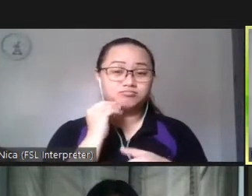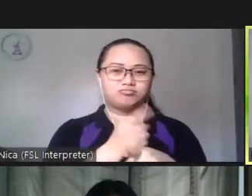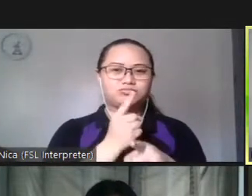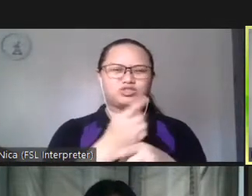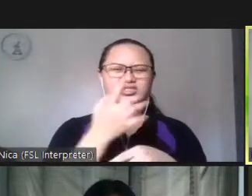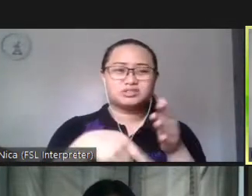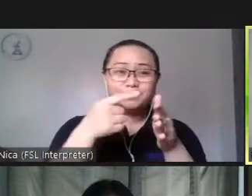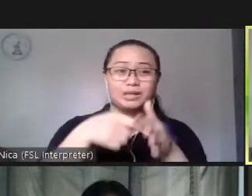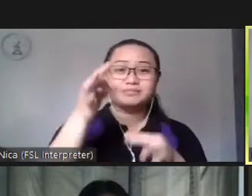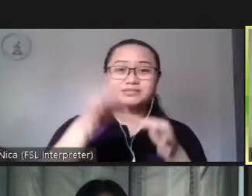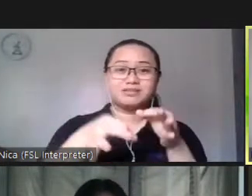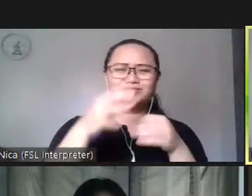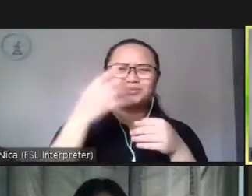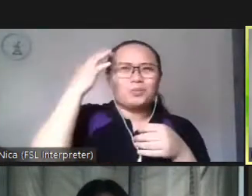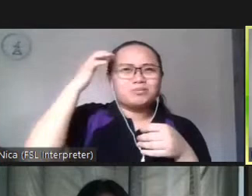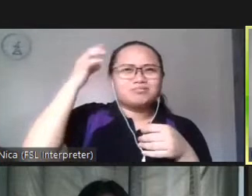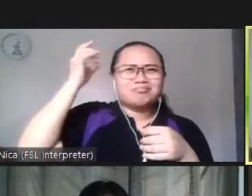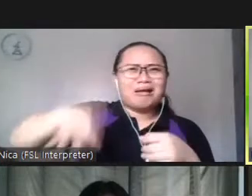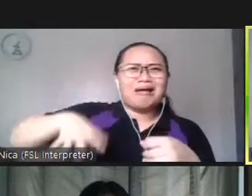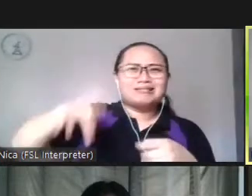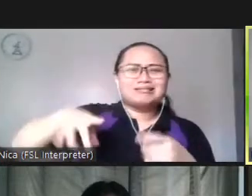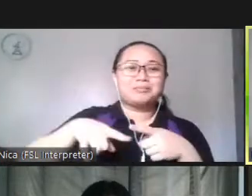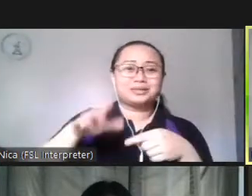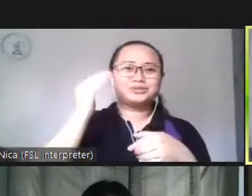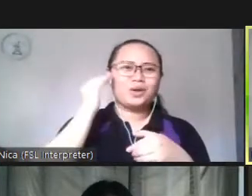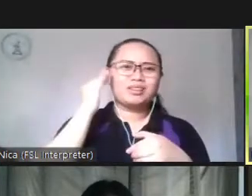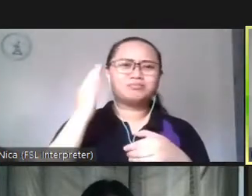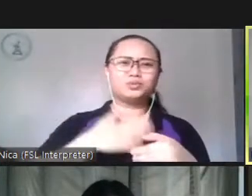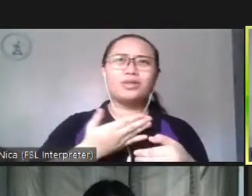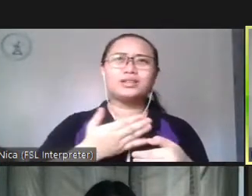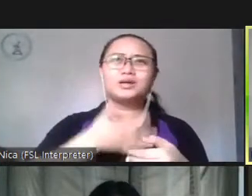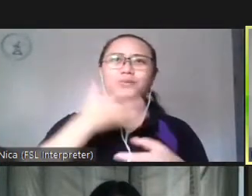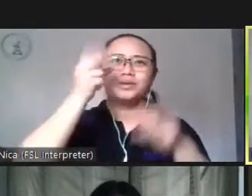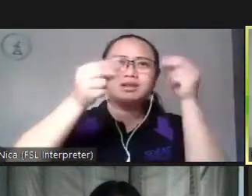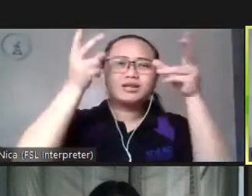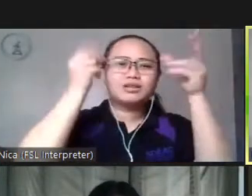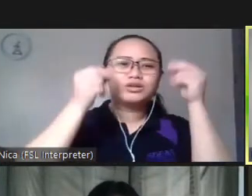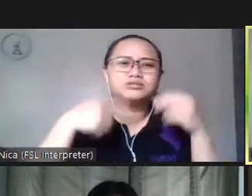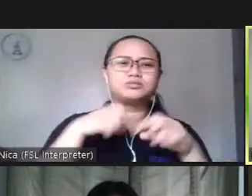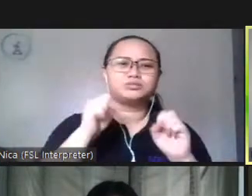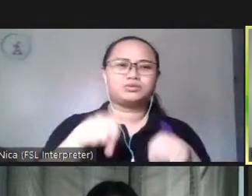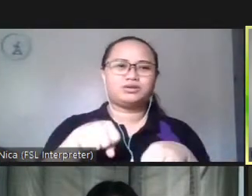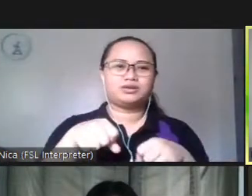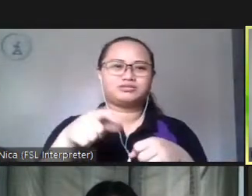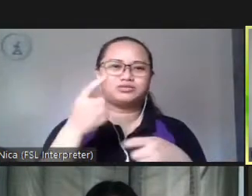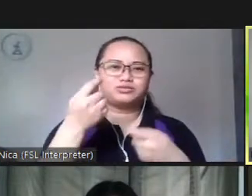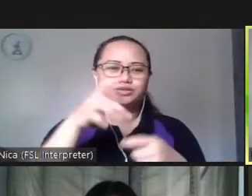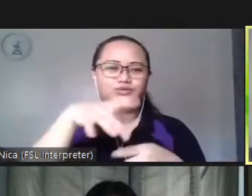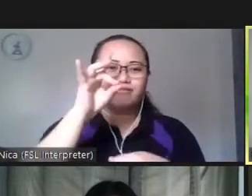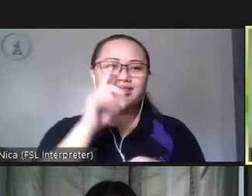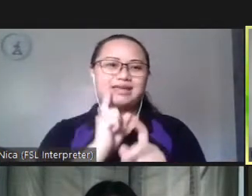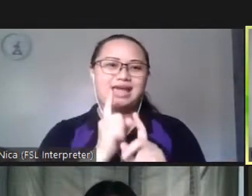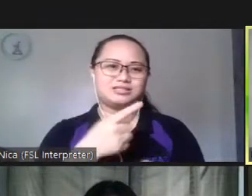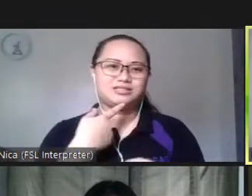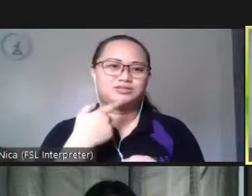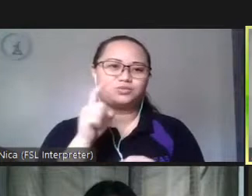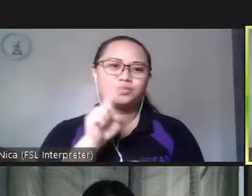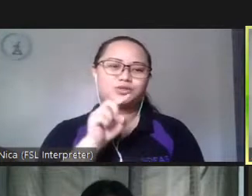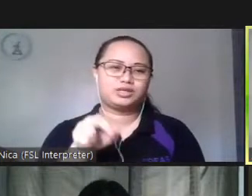is open, you'll find the answers to what you need So there, I hope it